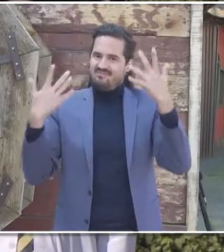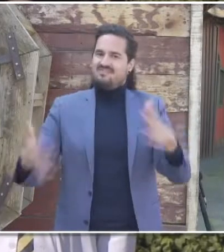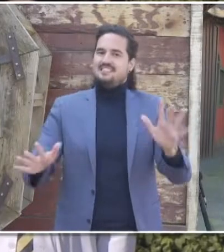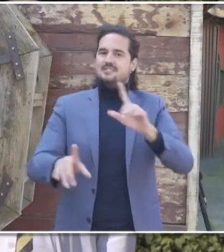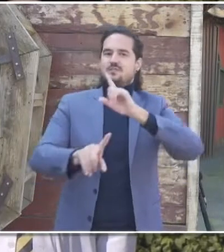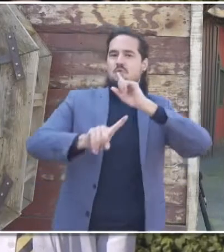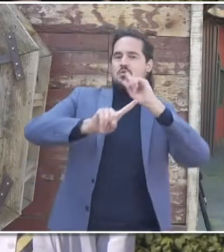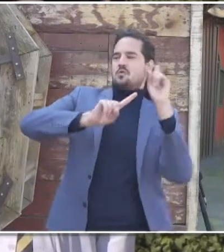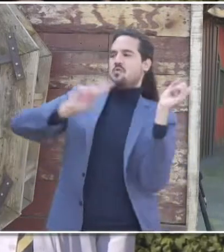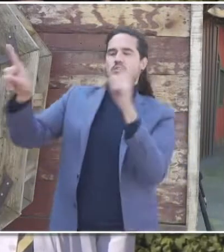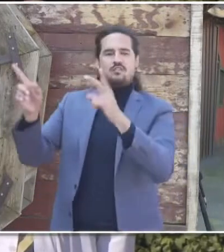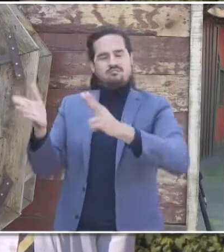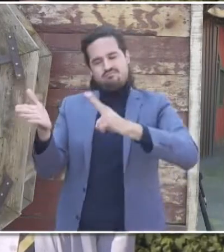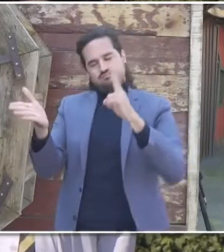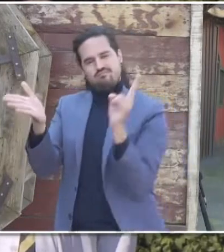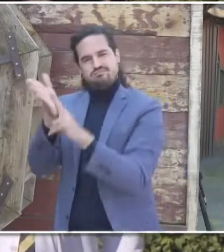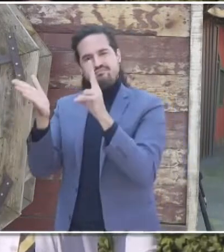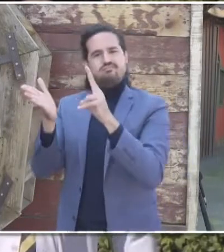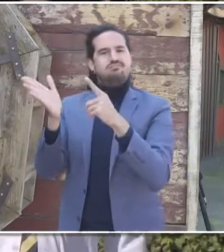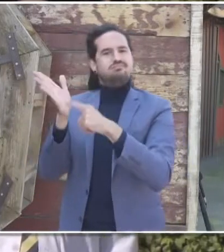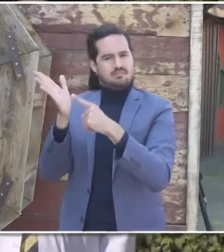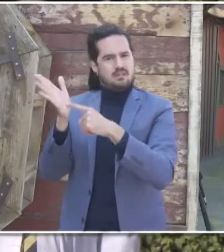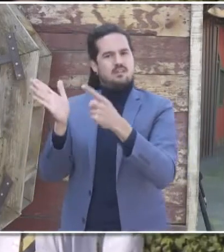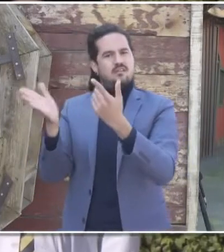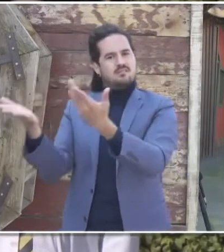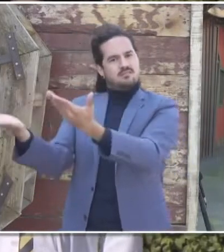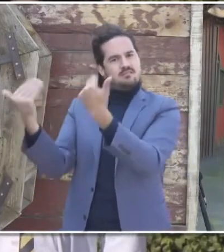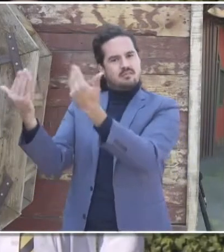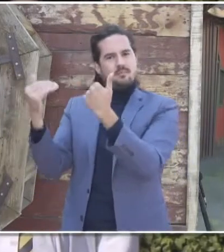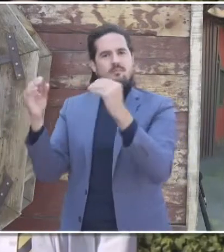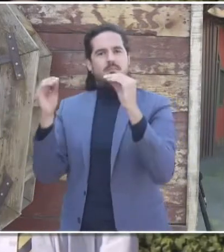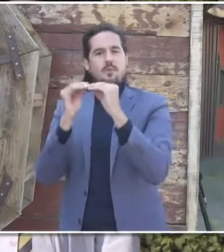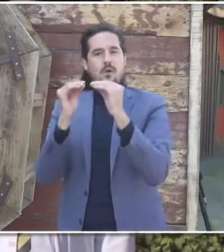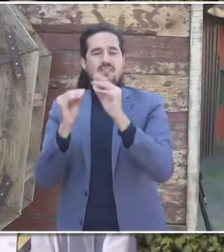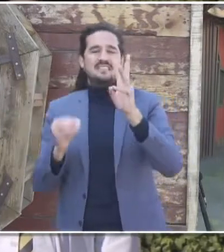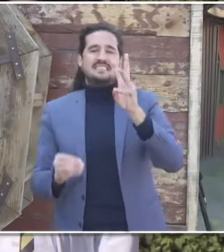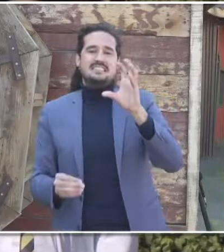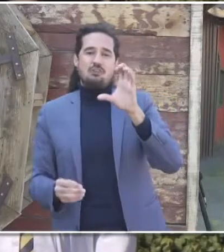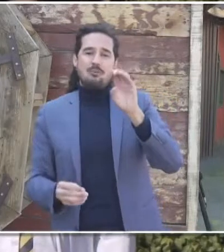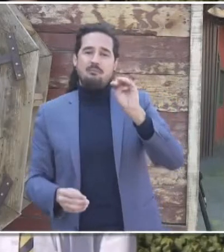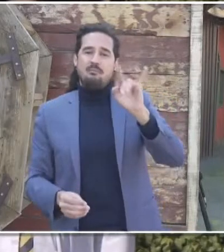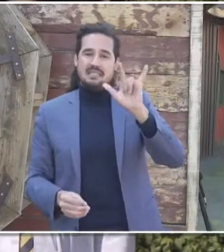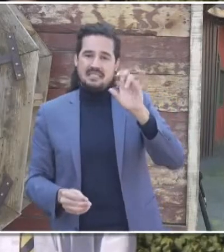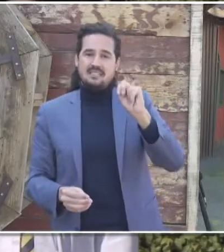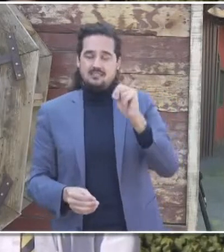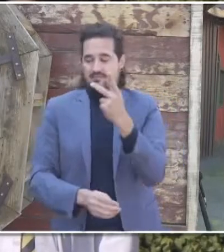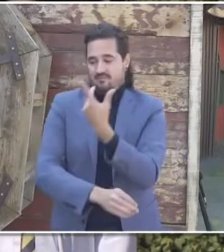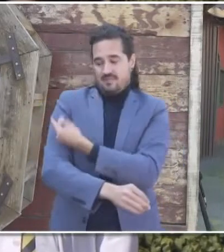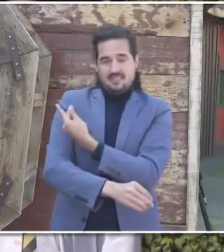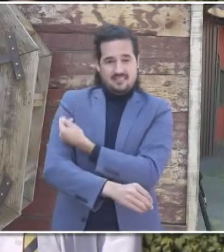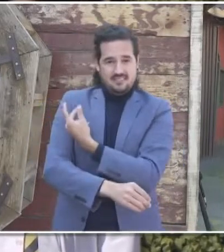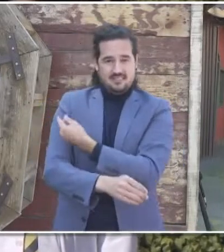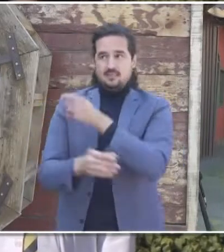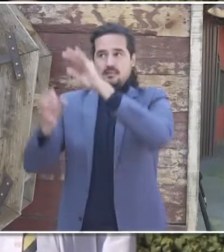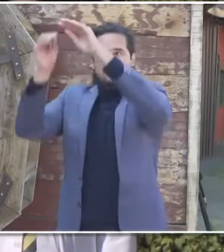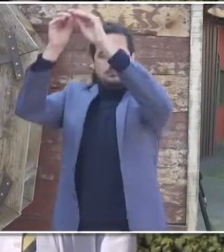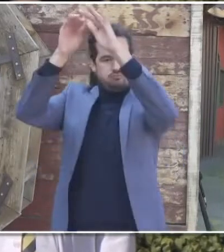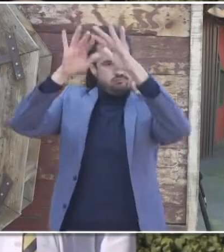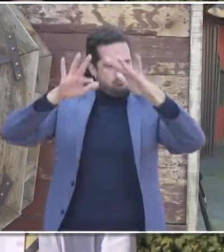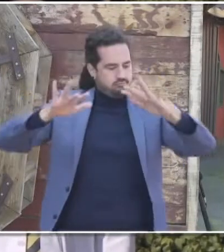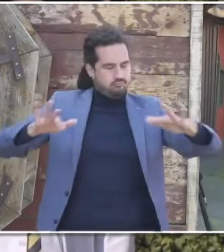summer, for a total of 600 million vaccine doses that will allow for 2 shots, both in the Pfizer and